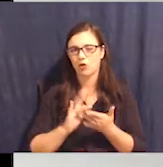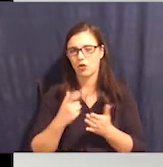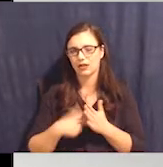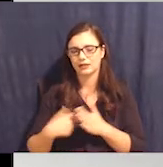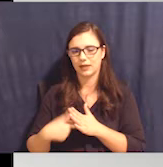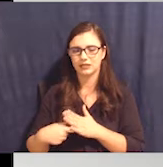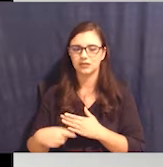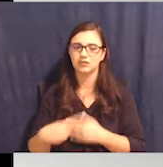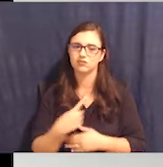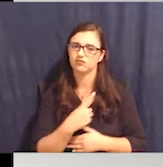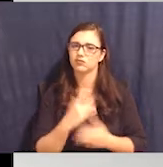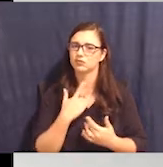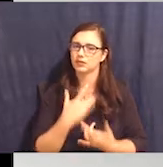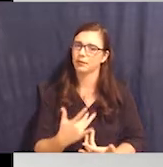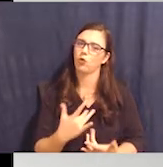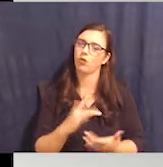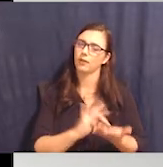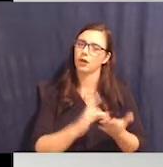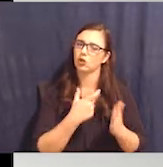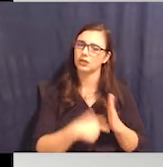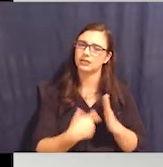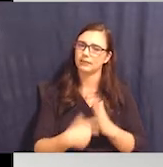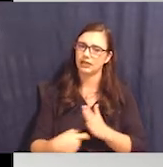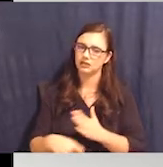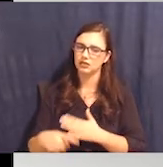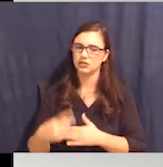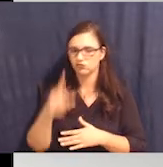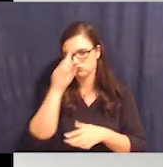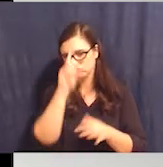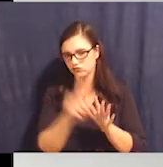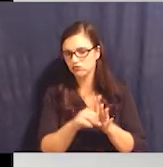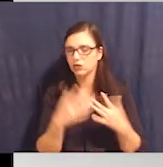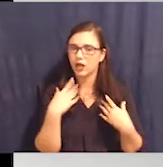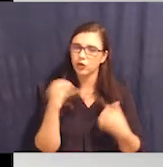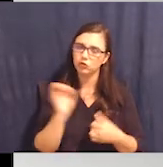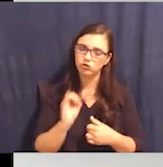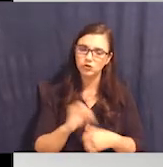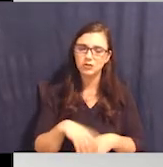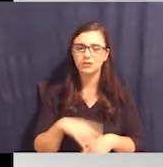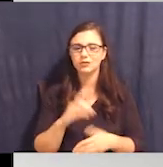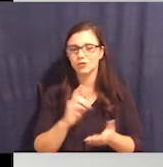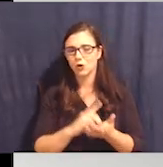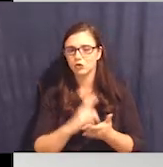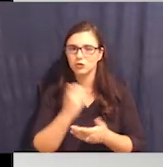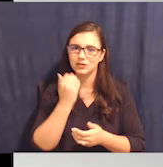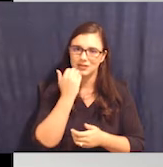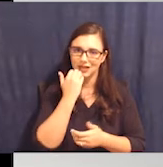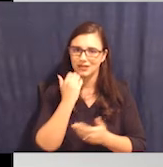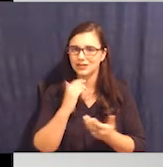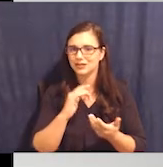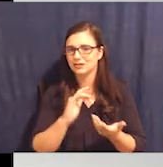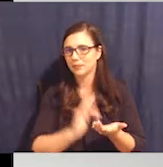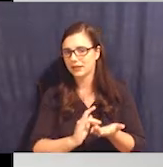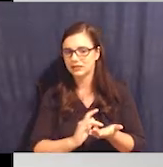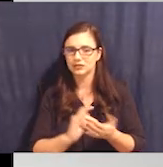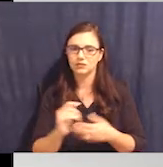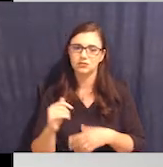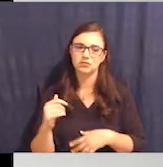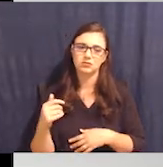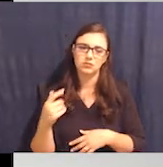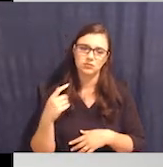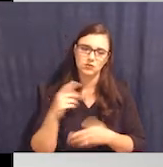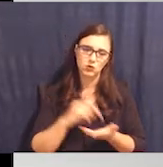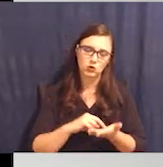are medical expenses. These are the typical medical expenses you would think of: health insurance, doctors, dentists, prescription